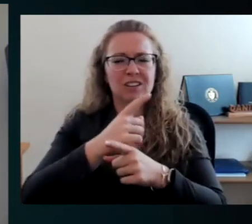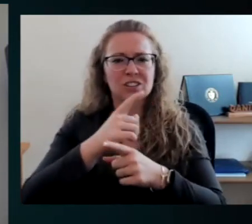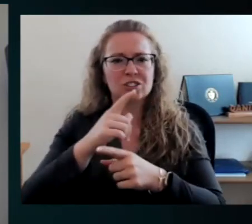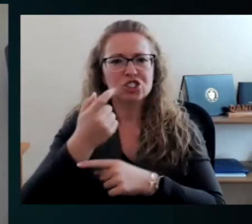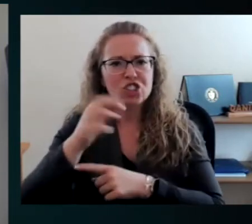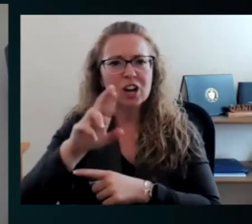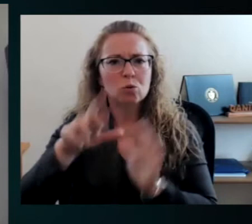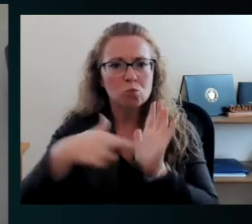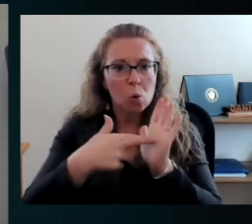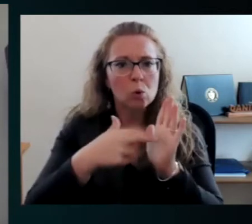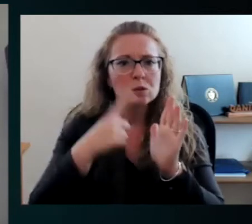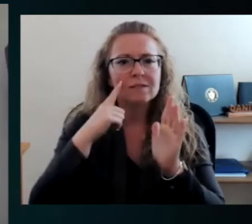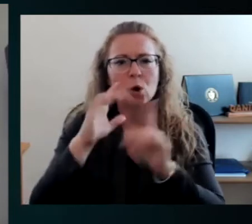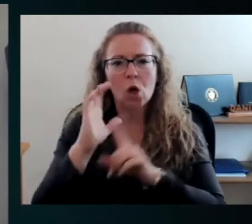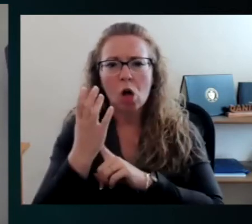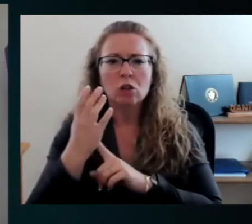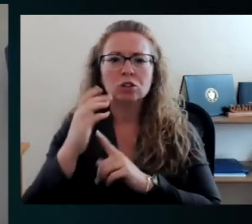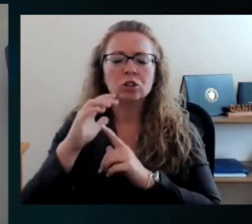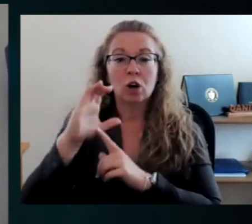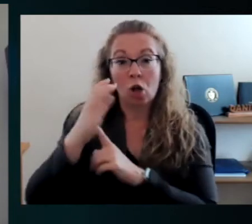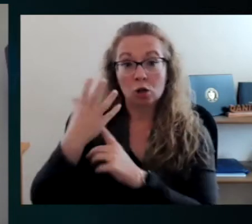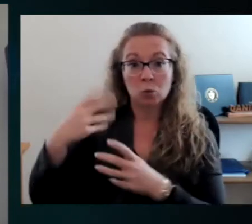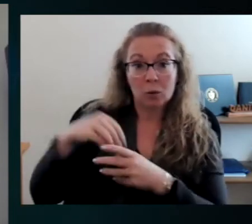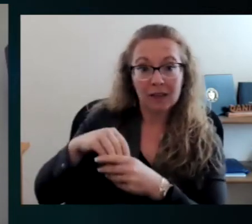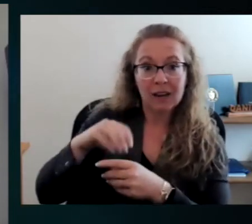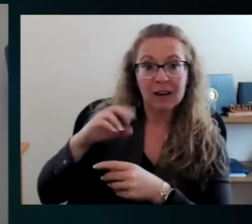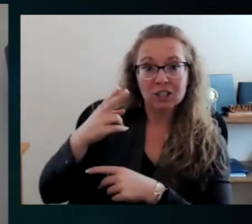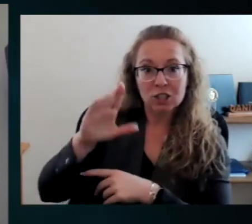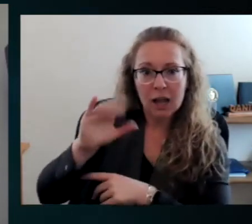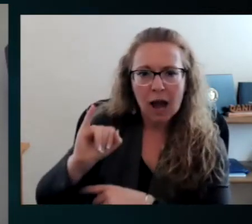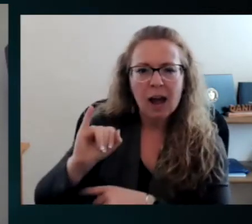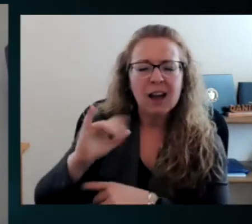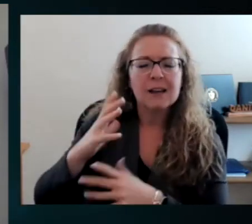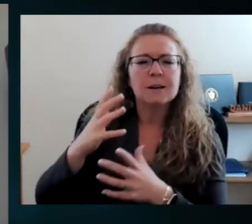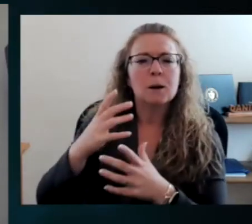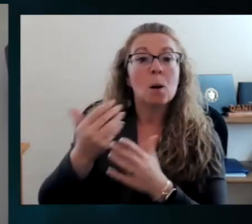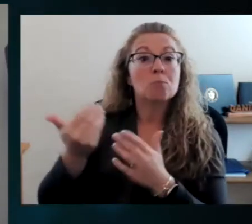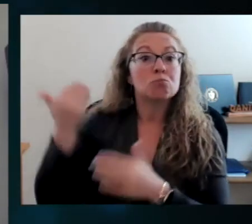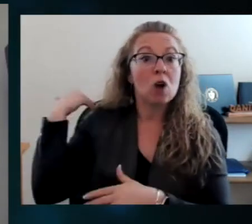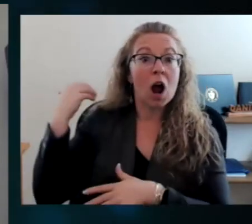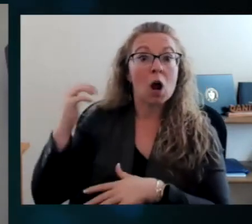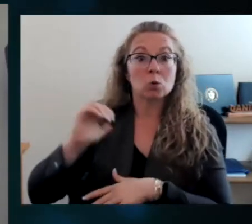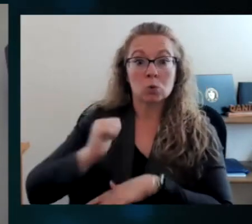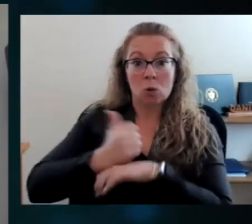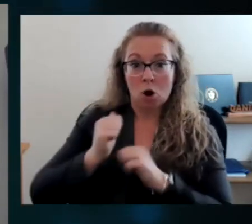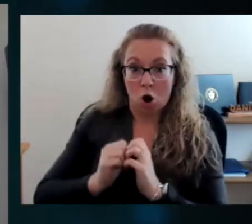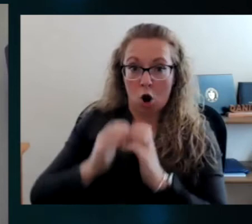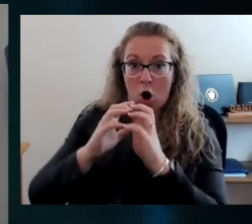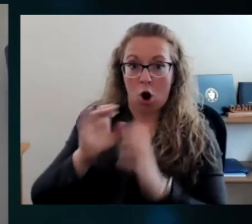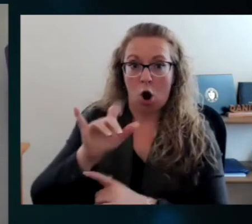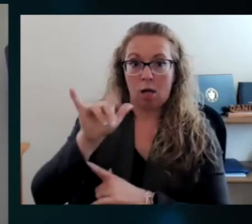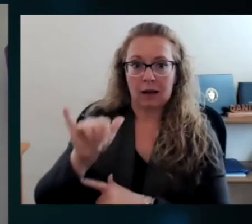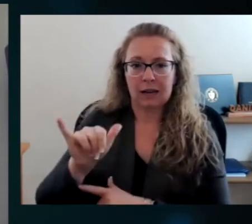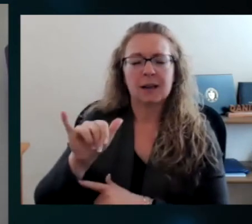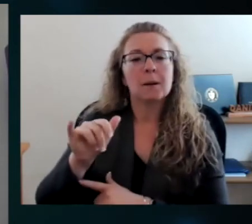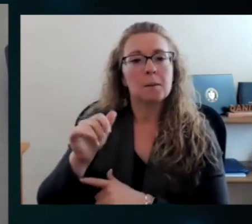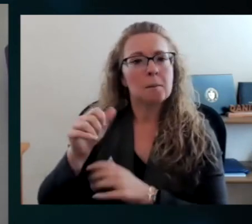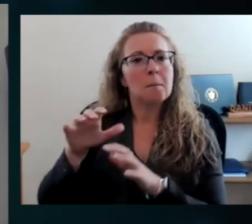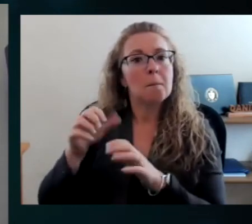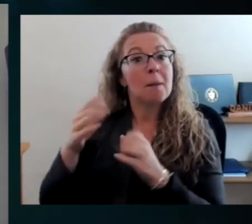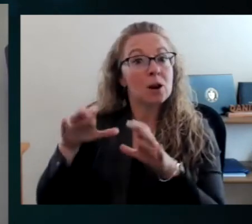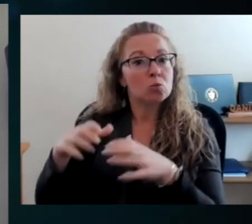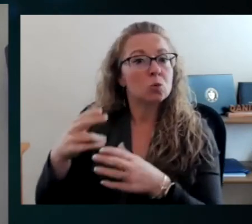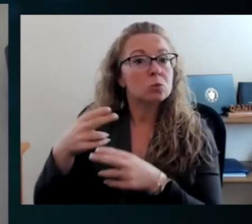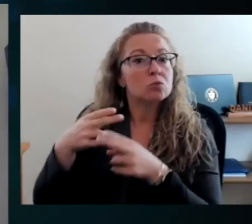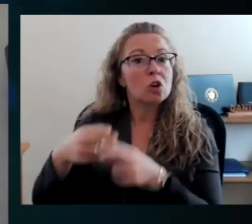to point out how prior to colonization, many First Nations groups understood gender as non-binary,